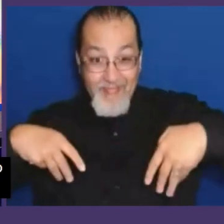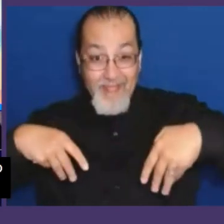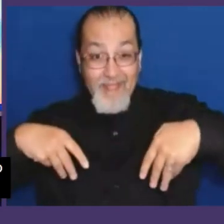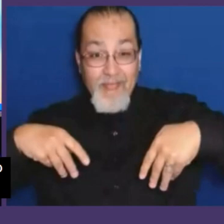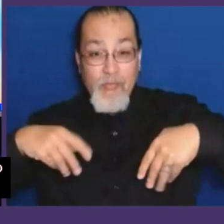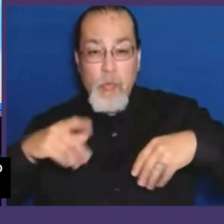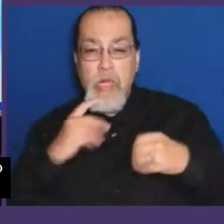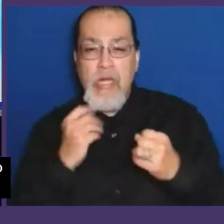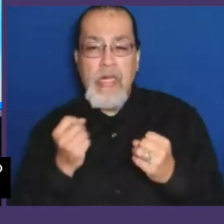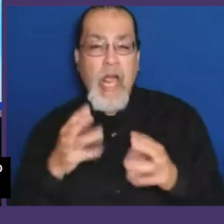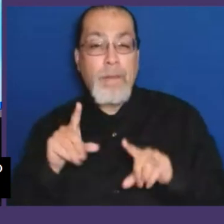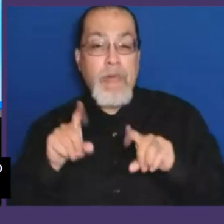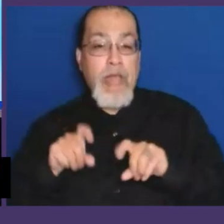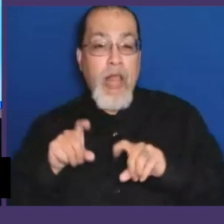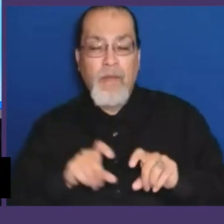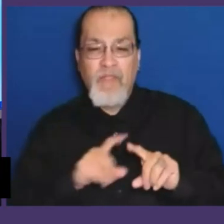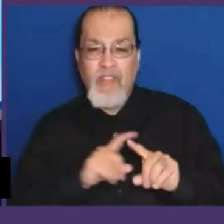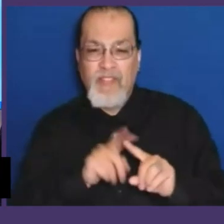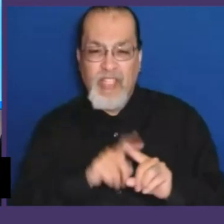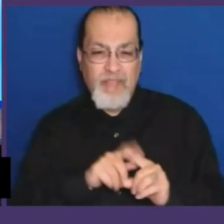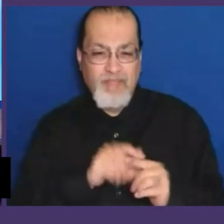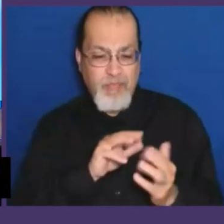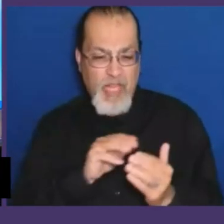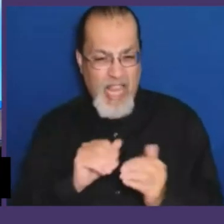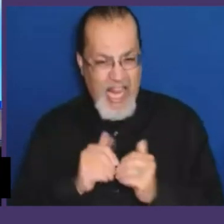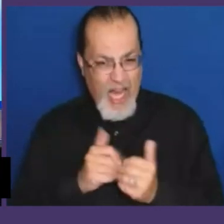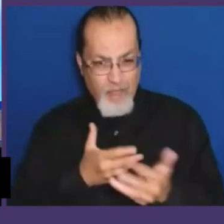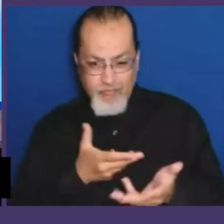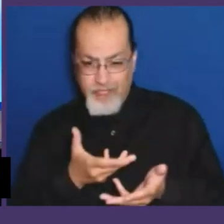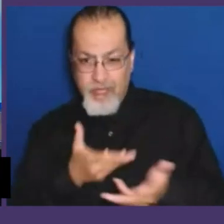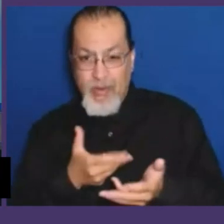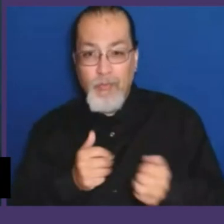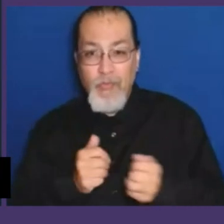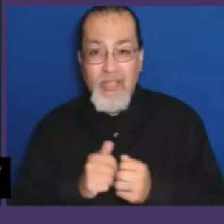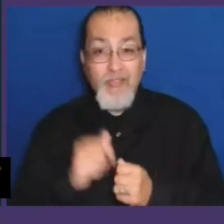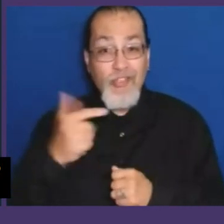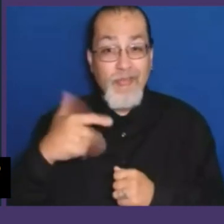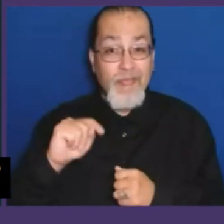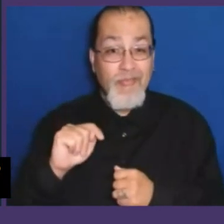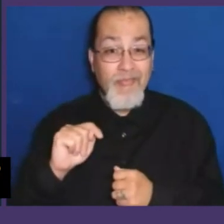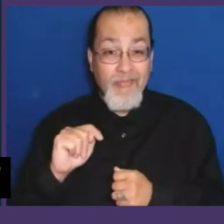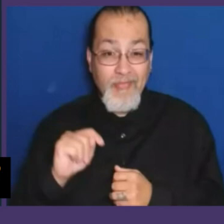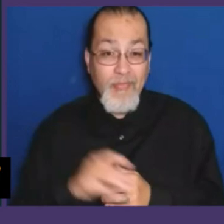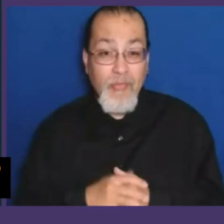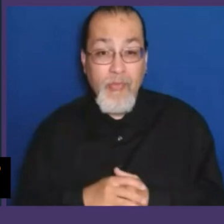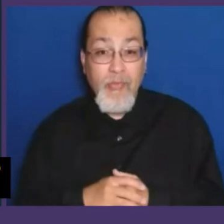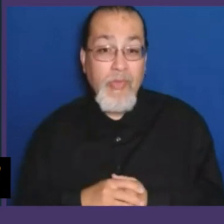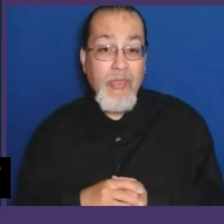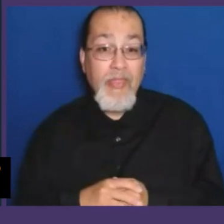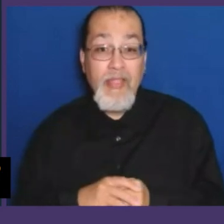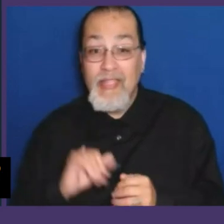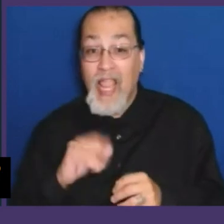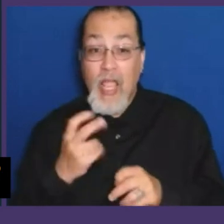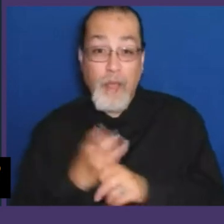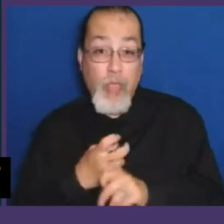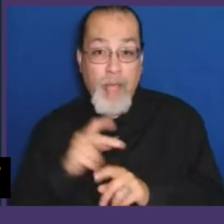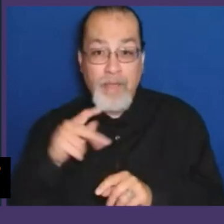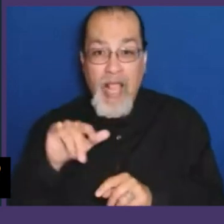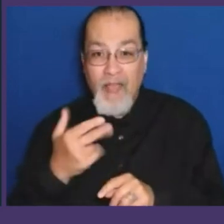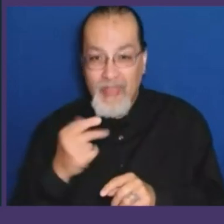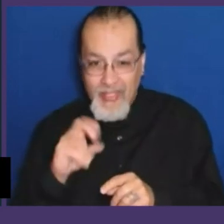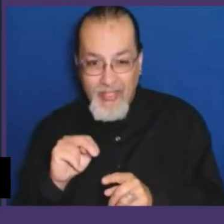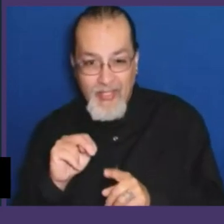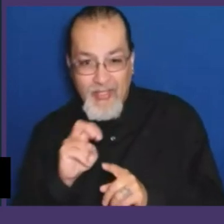lot more like Python glue code, stringing together many prompts. So on the right, I have an example from this paper called React, where they